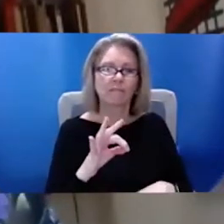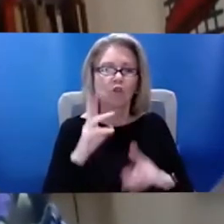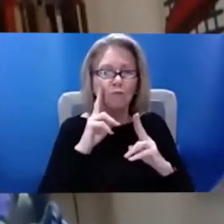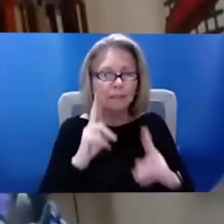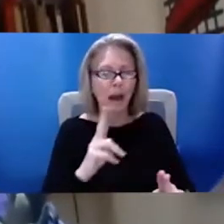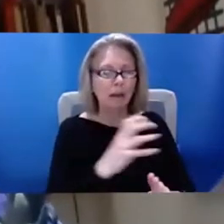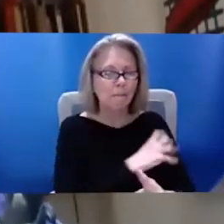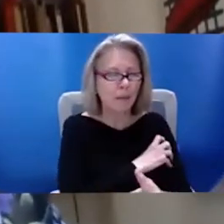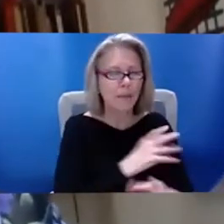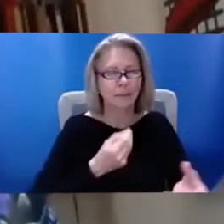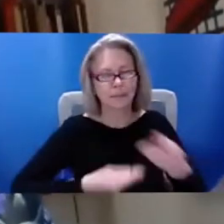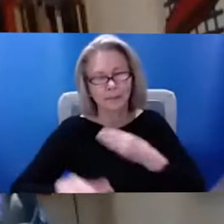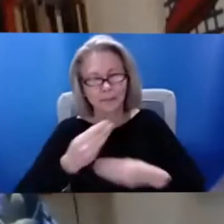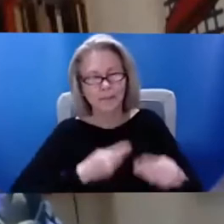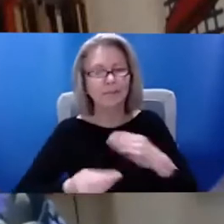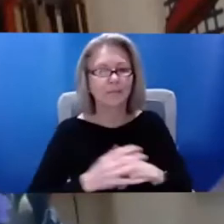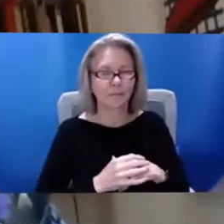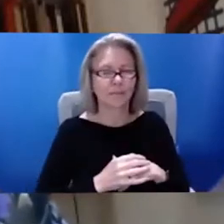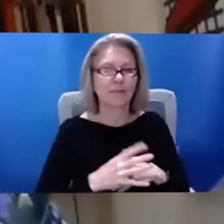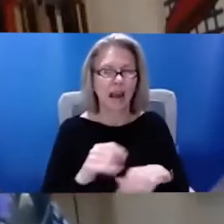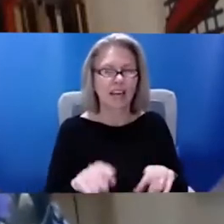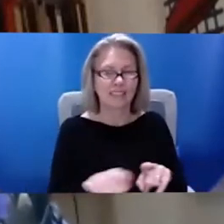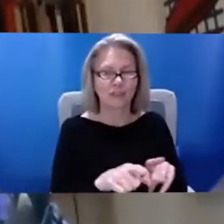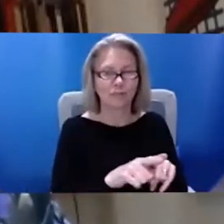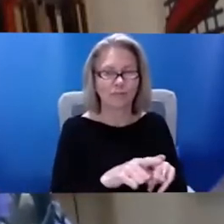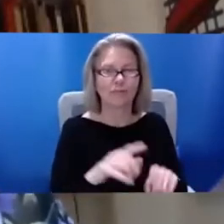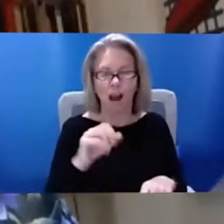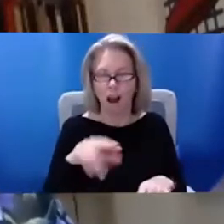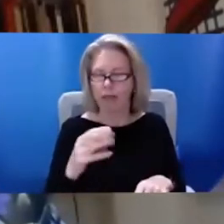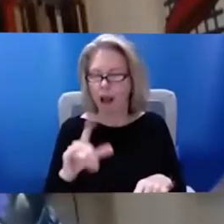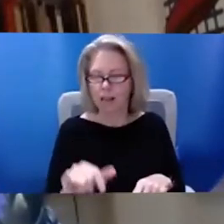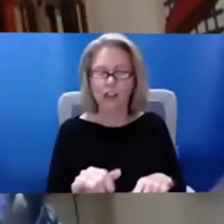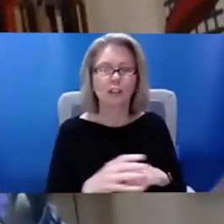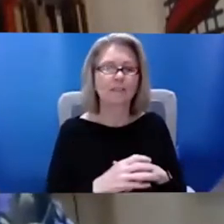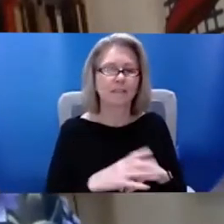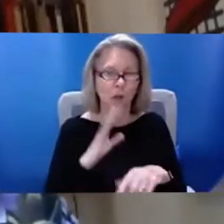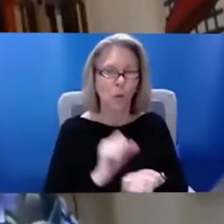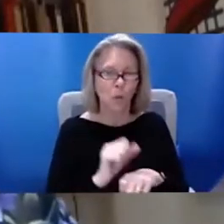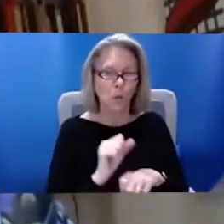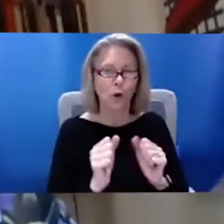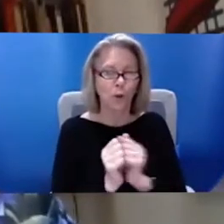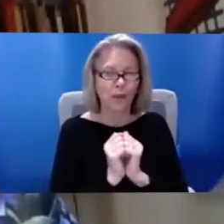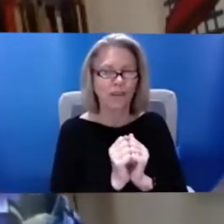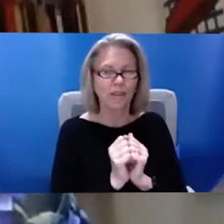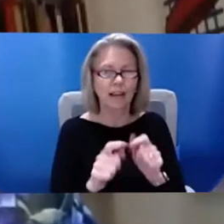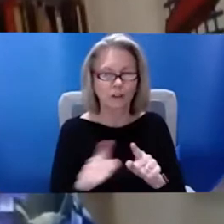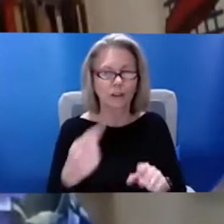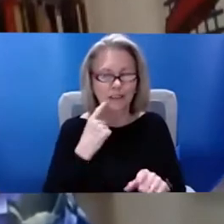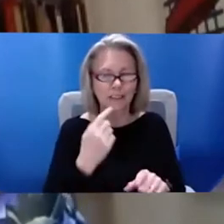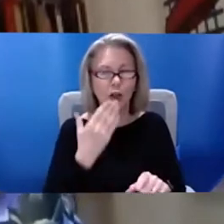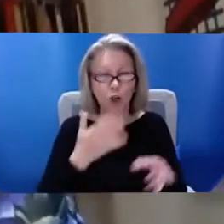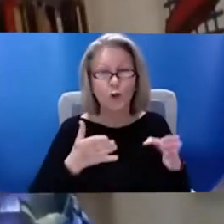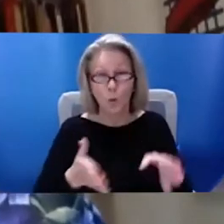and reciprocity with the non-human, such as in Lakota ontology, can inform art and world making in, as she says, a